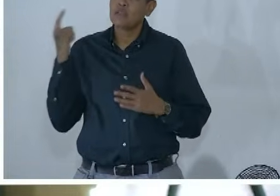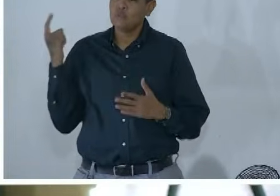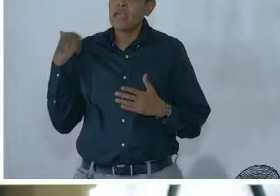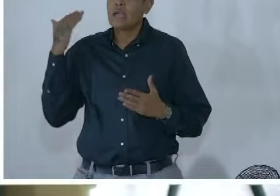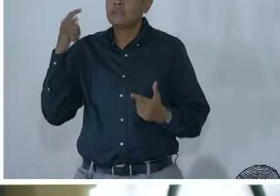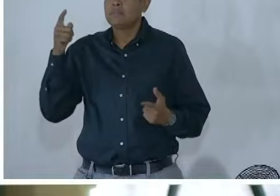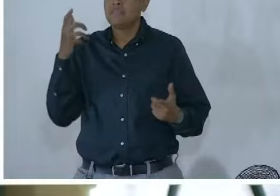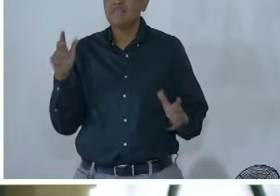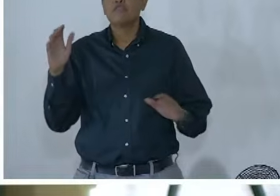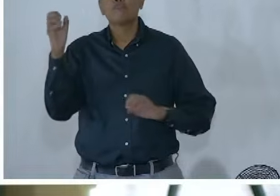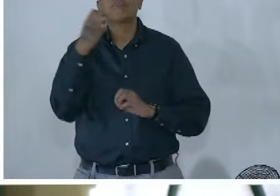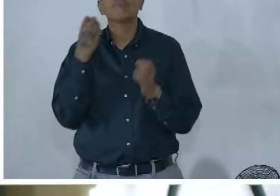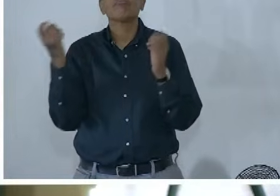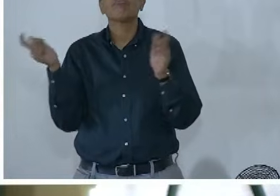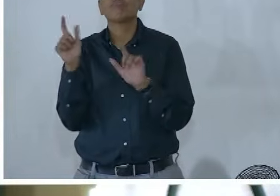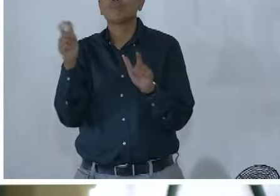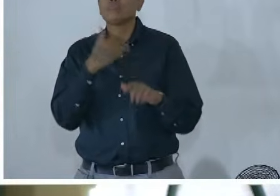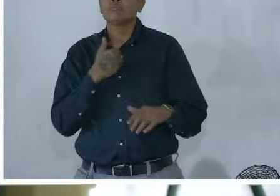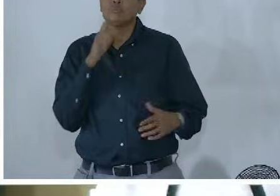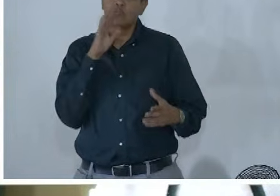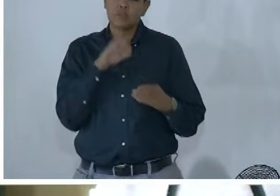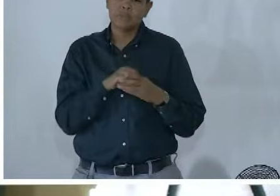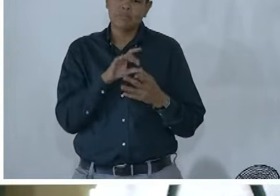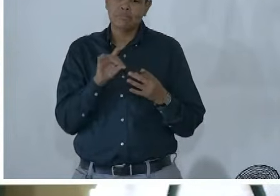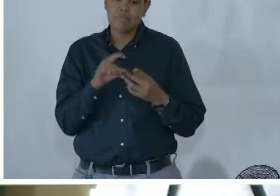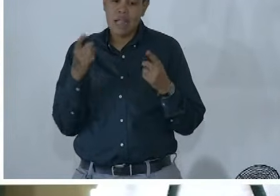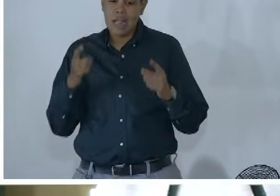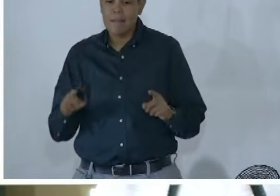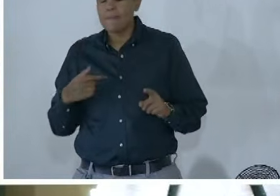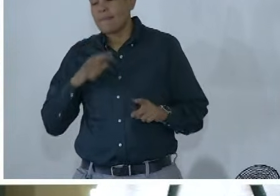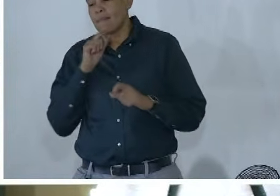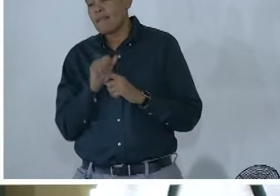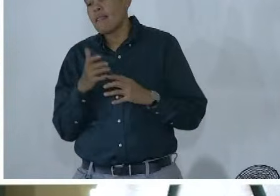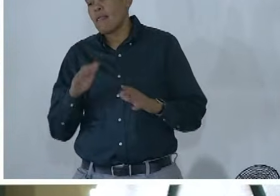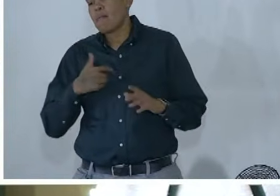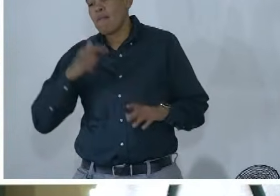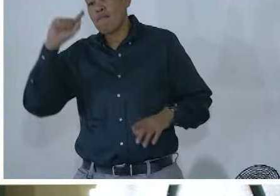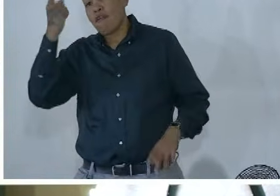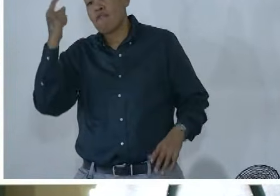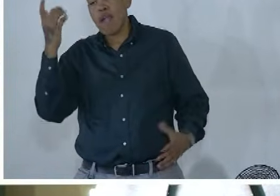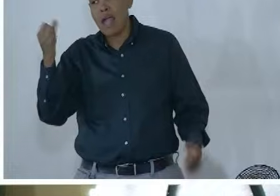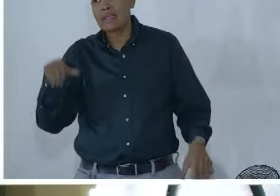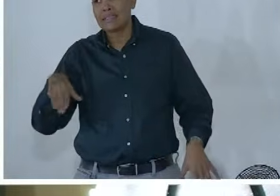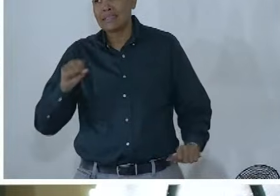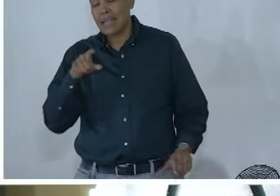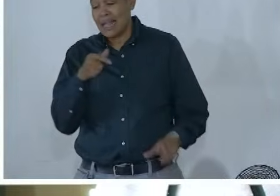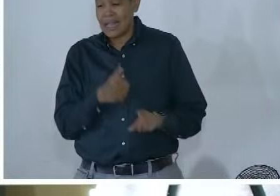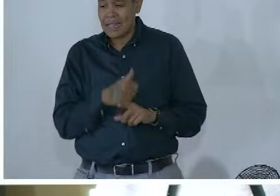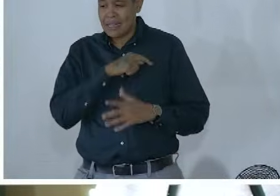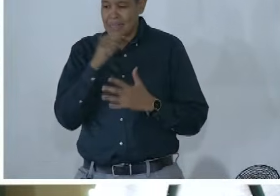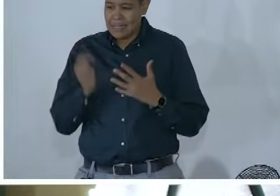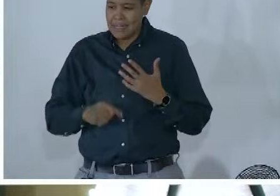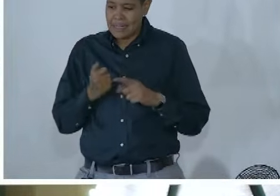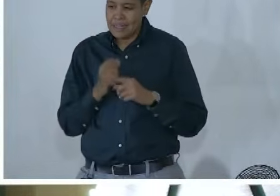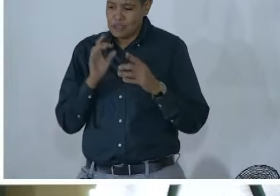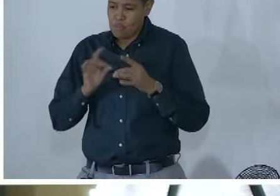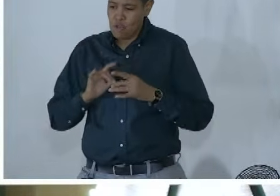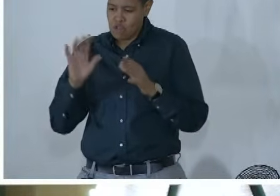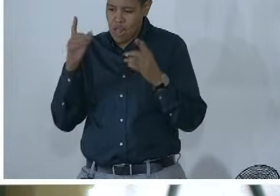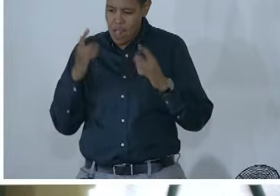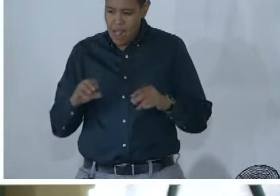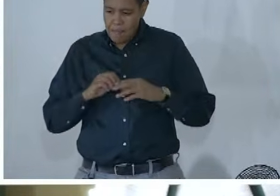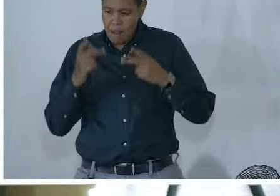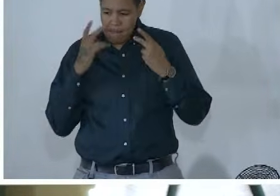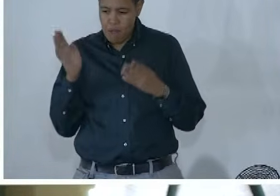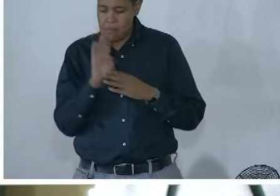and I'm very sure there are members who want to participate. So allow me first to take these motions in